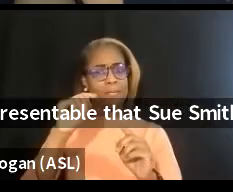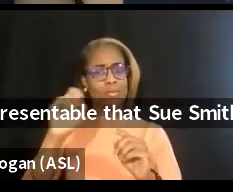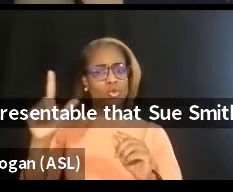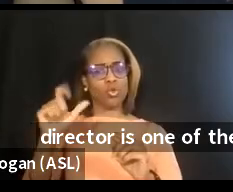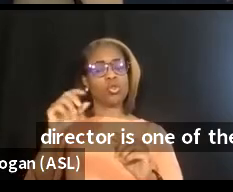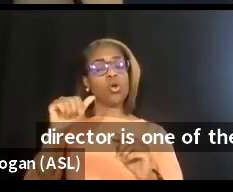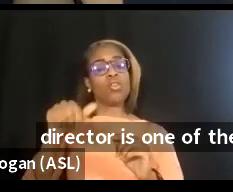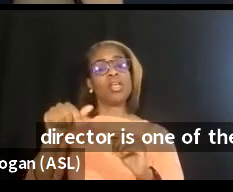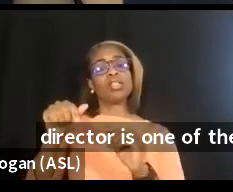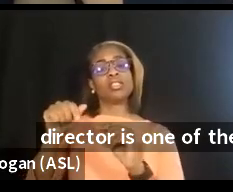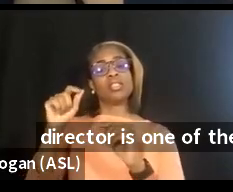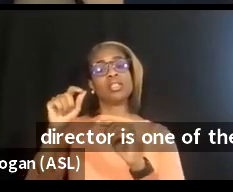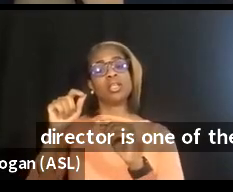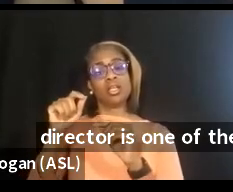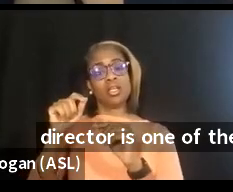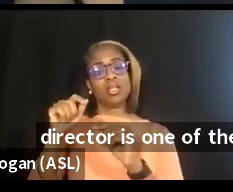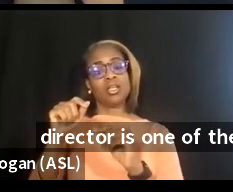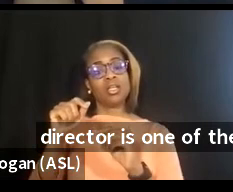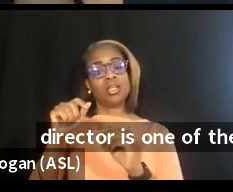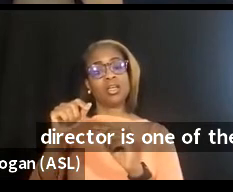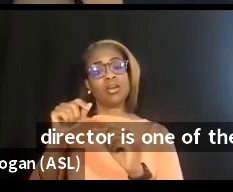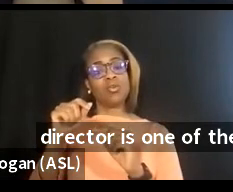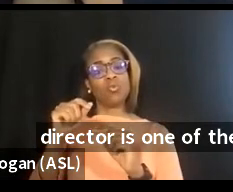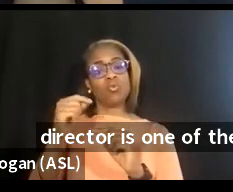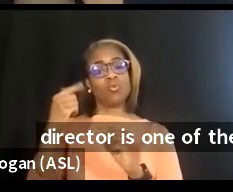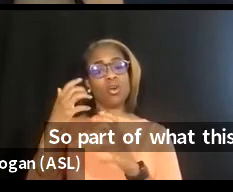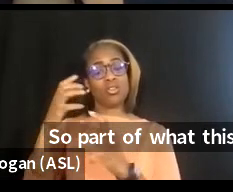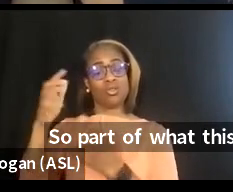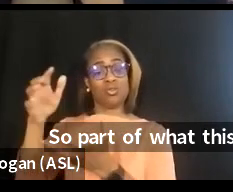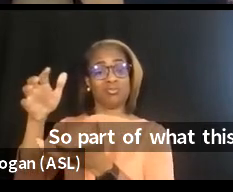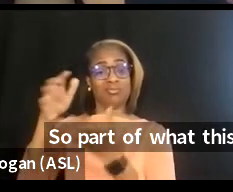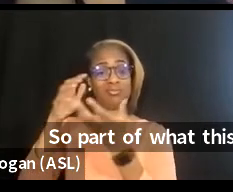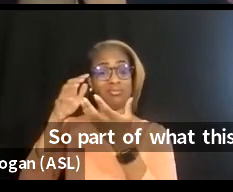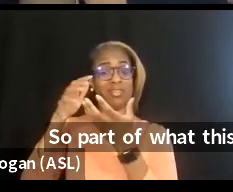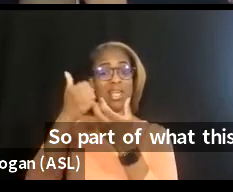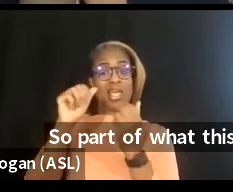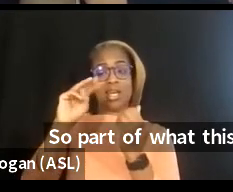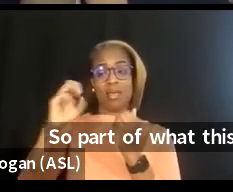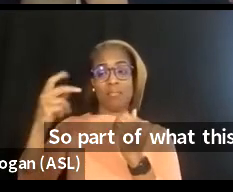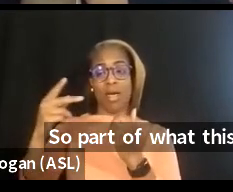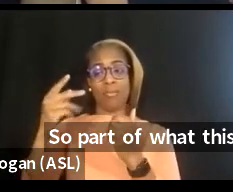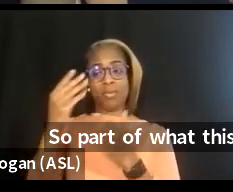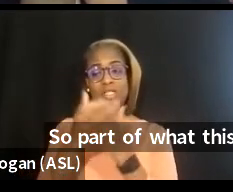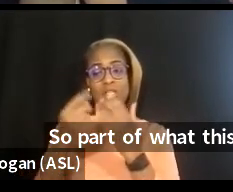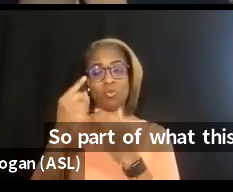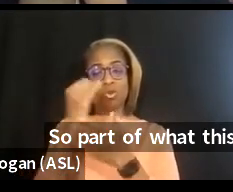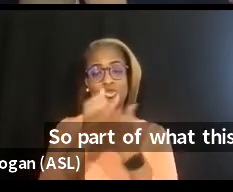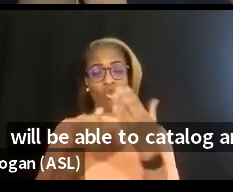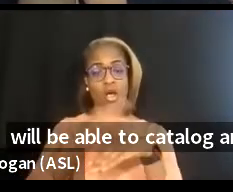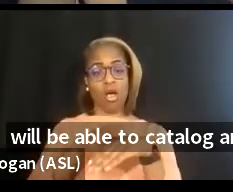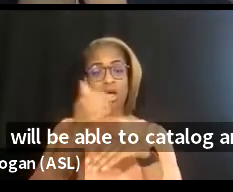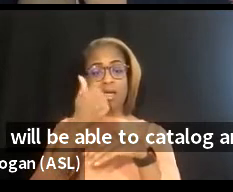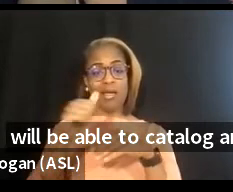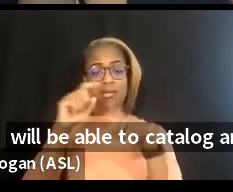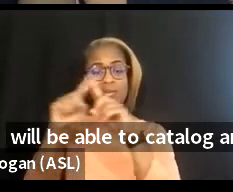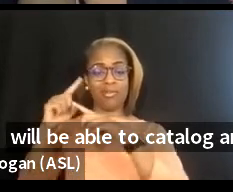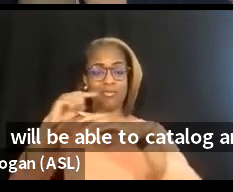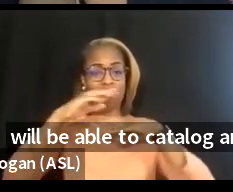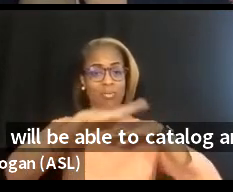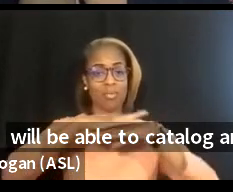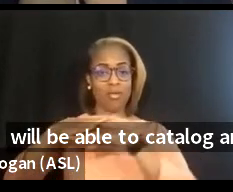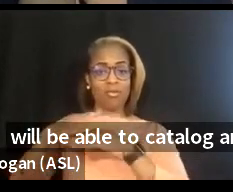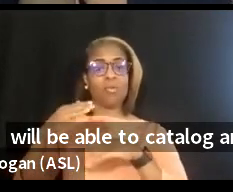envisions as well is that it would be able to catalog and take any a map that someone drew on any of those different platforms and